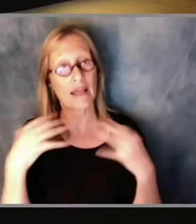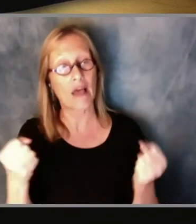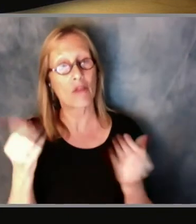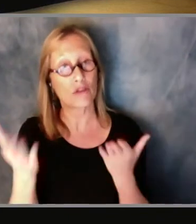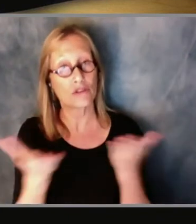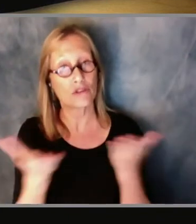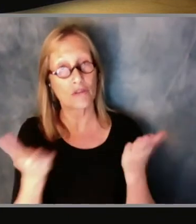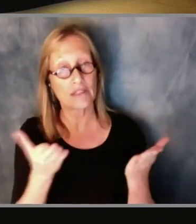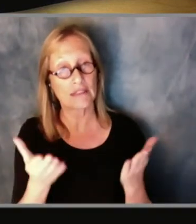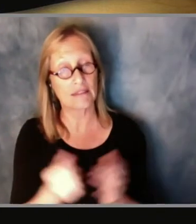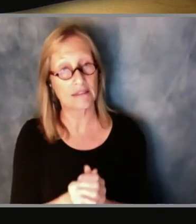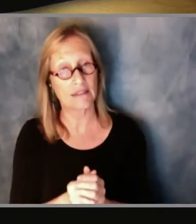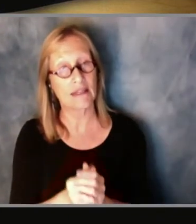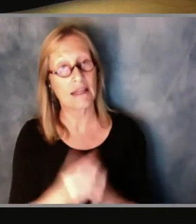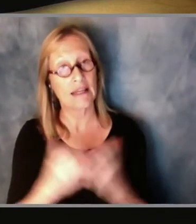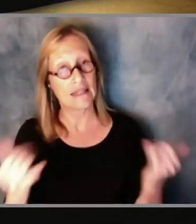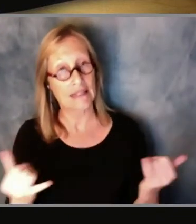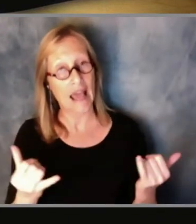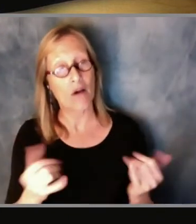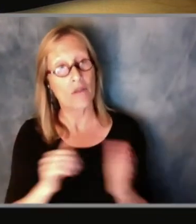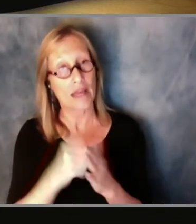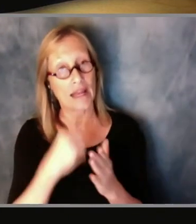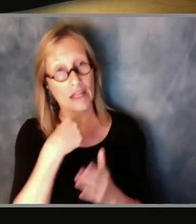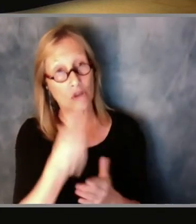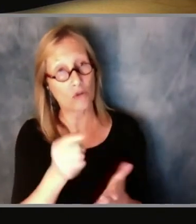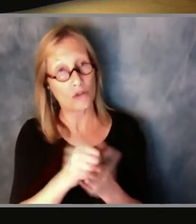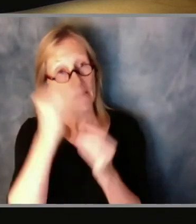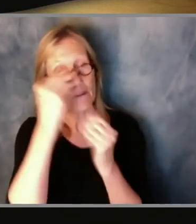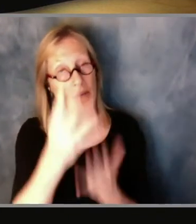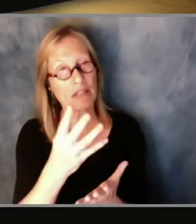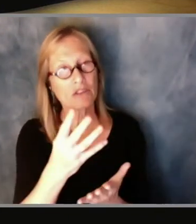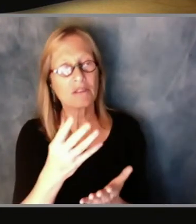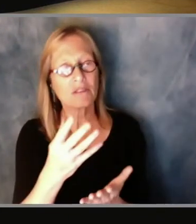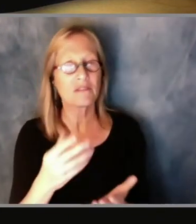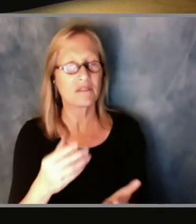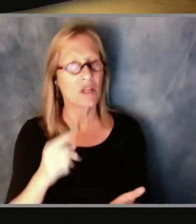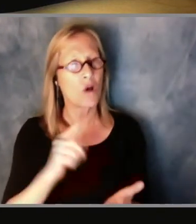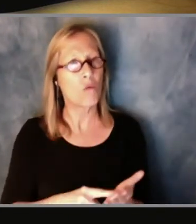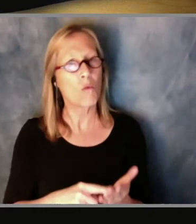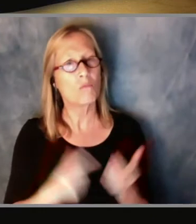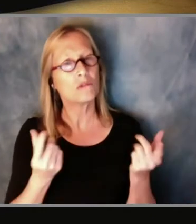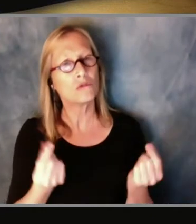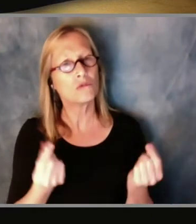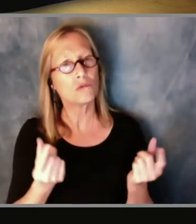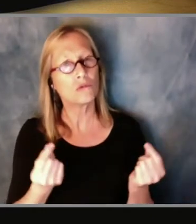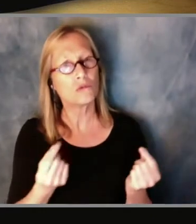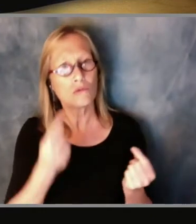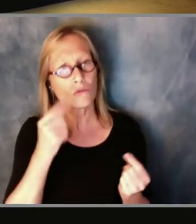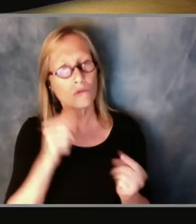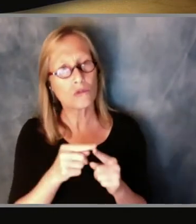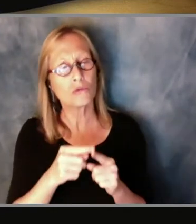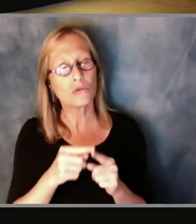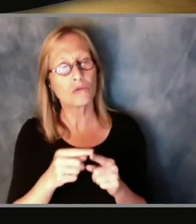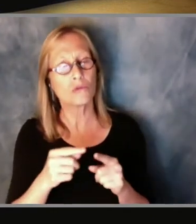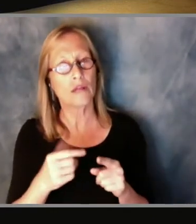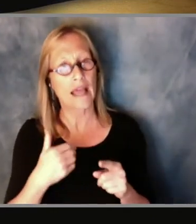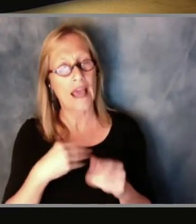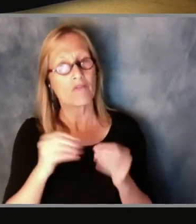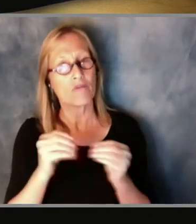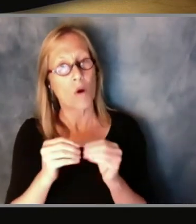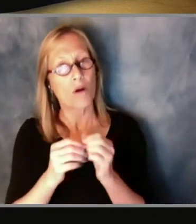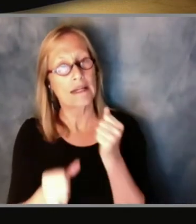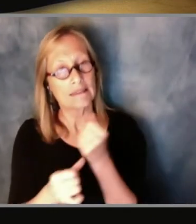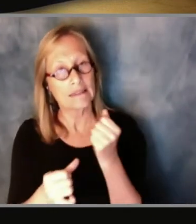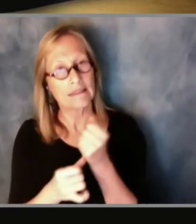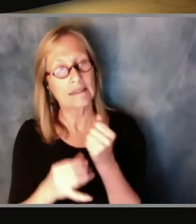Based on that information, what steps would you take to get more assistance